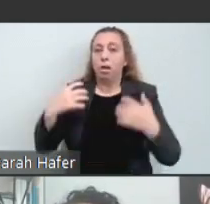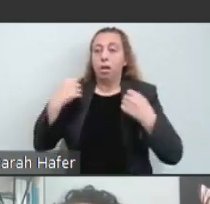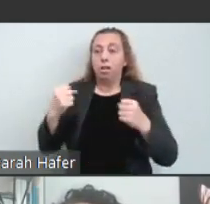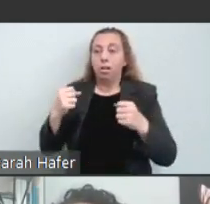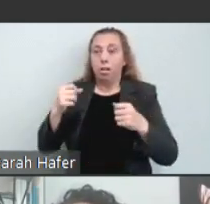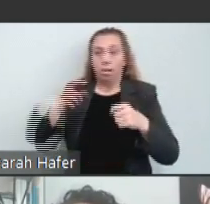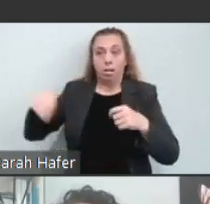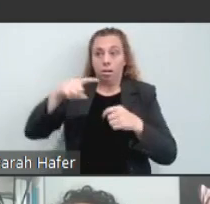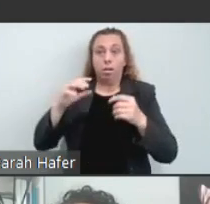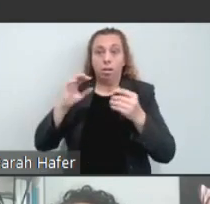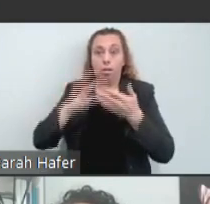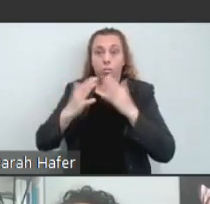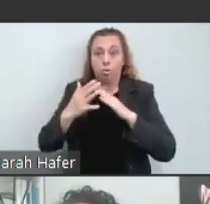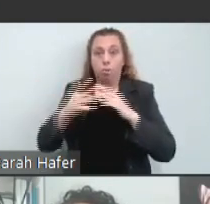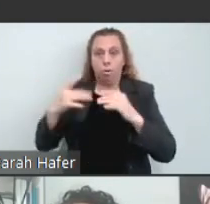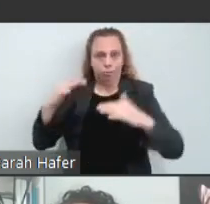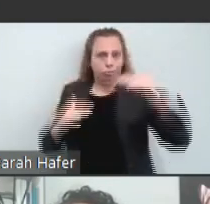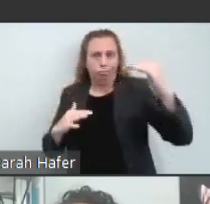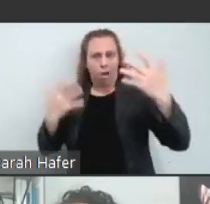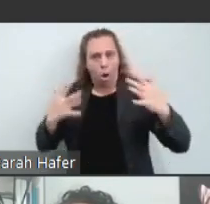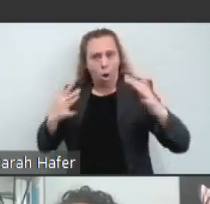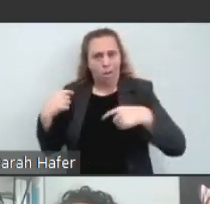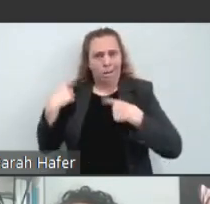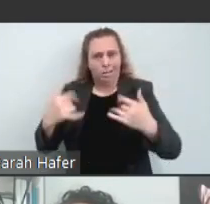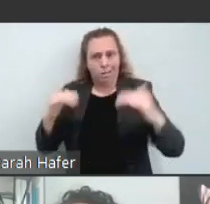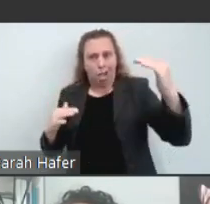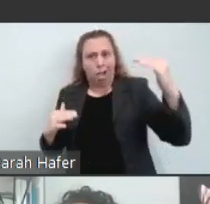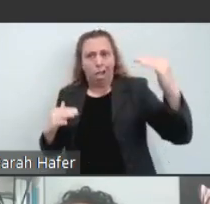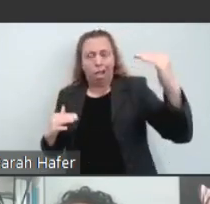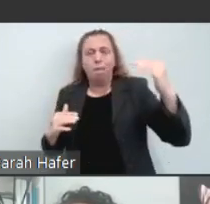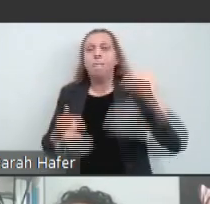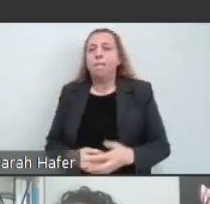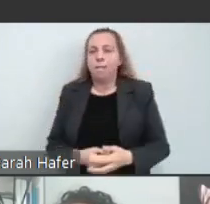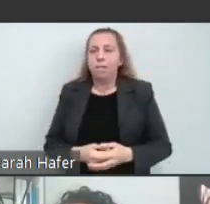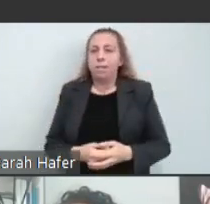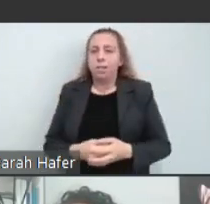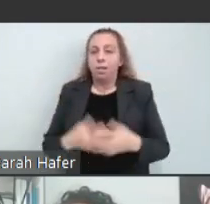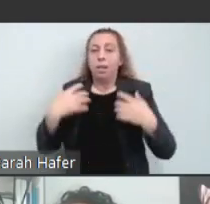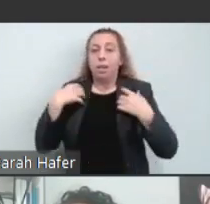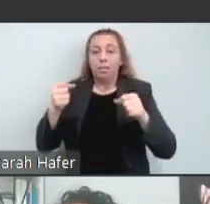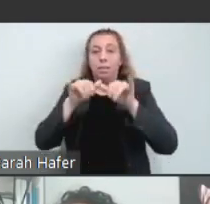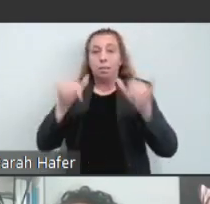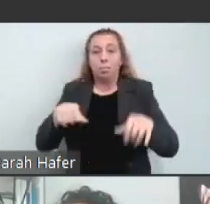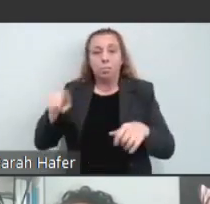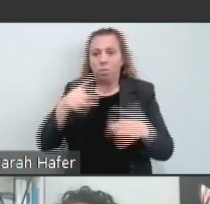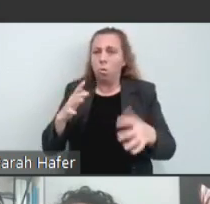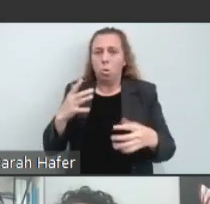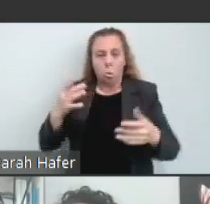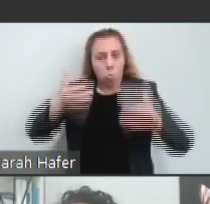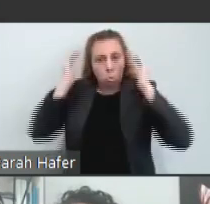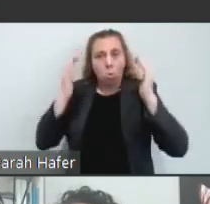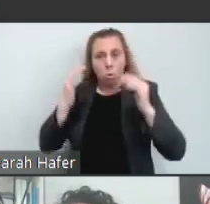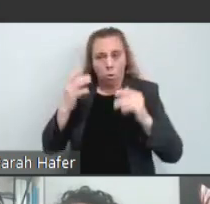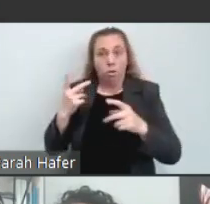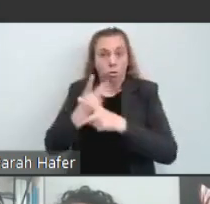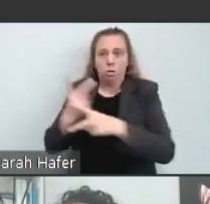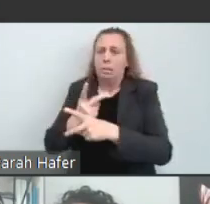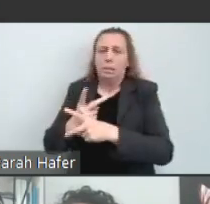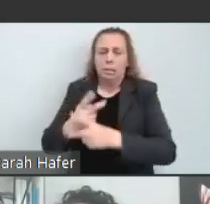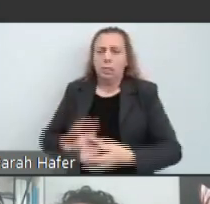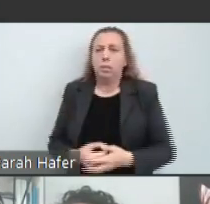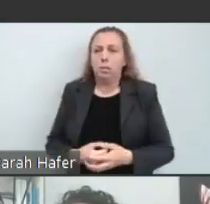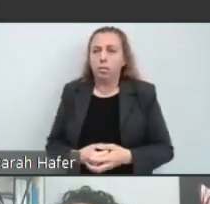healthcare system. As of this morning, we've already lost 55 people in this county, and